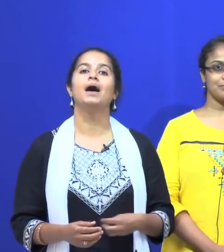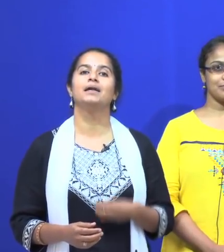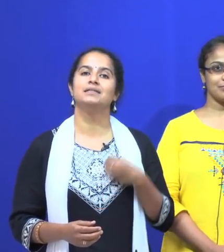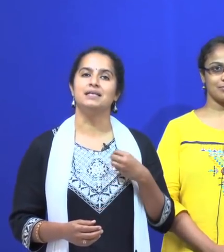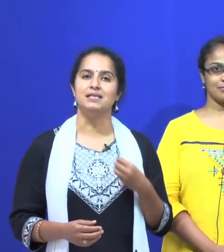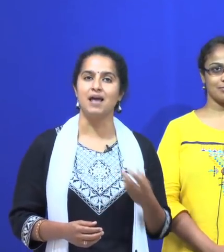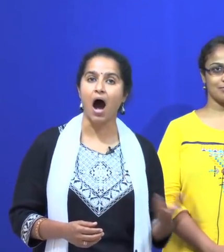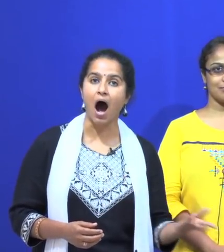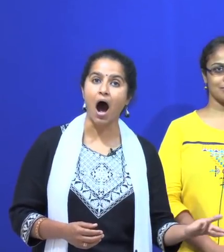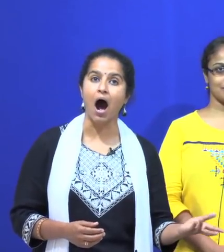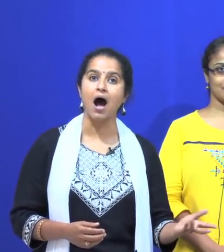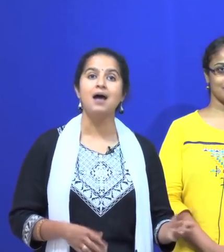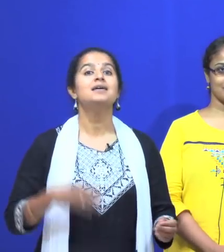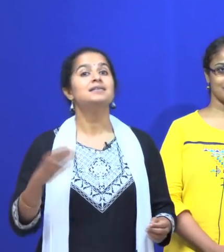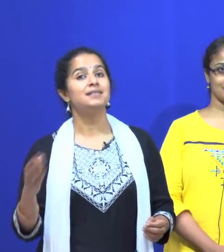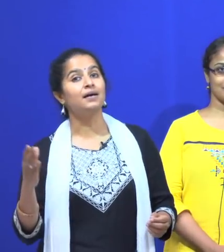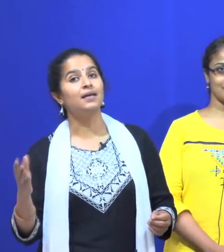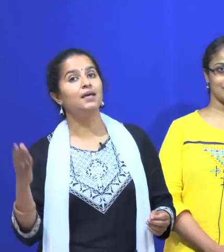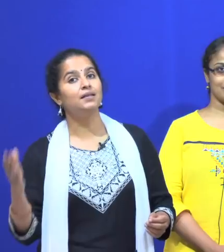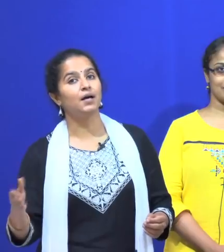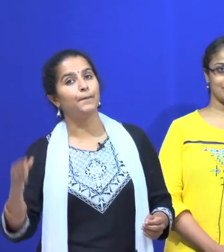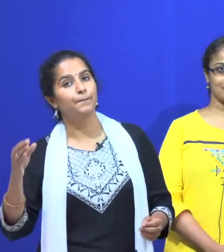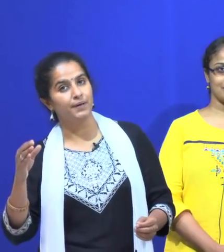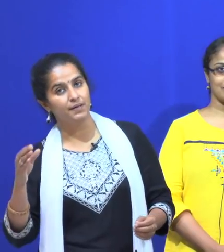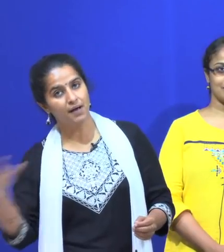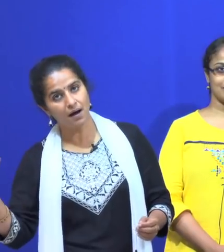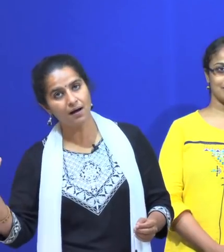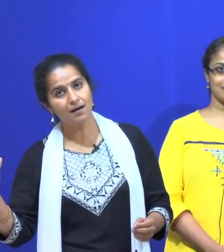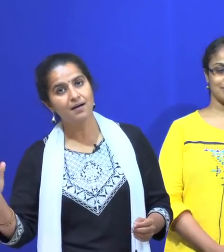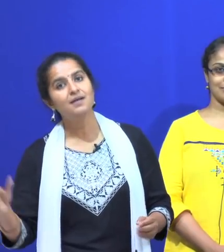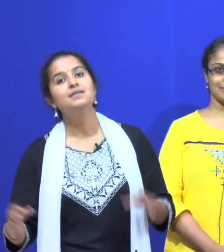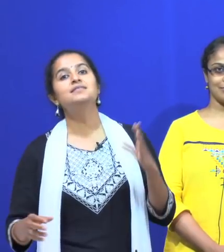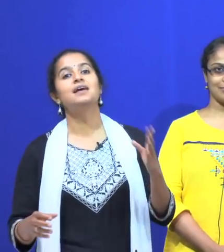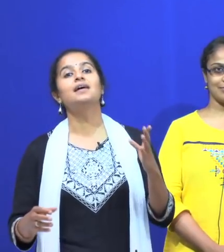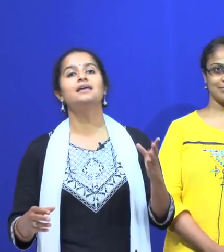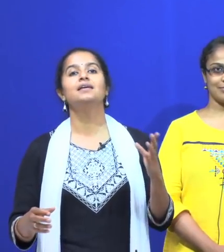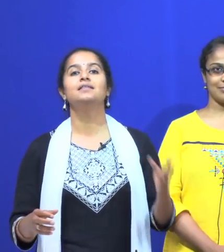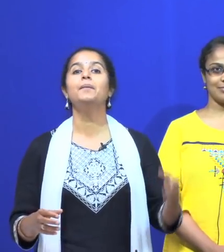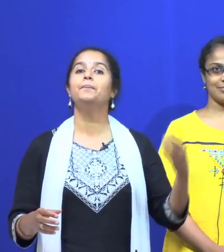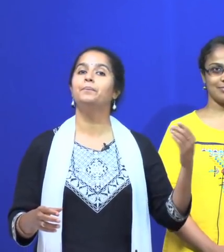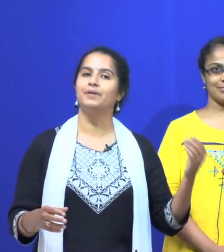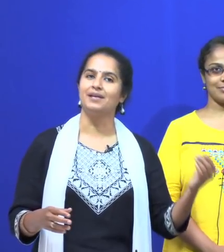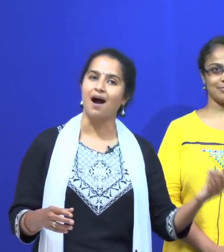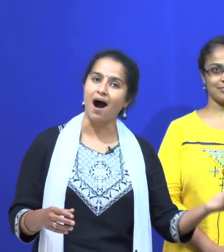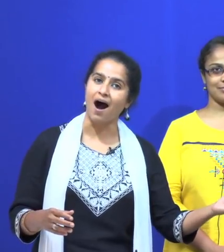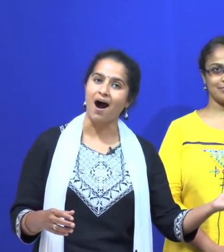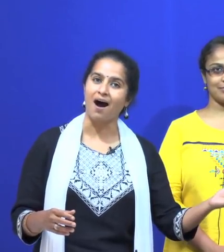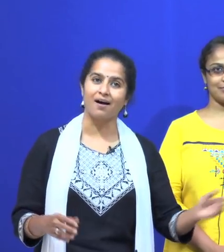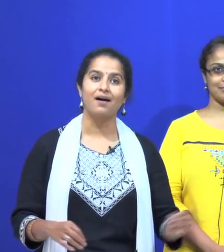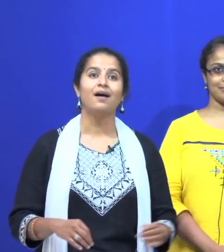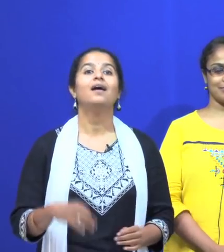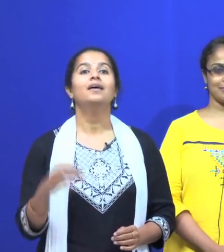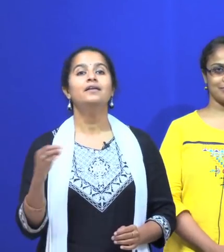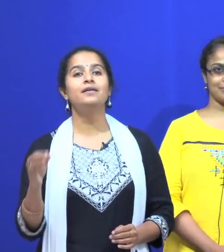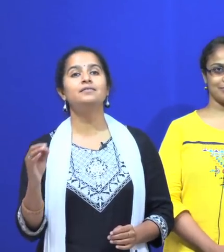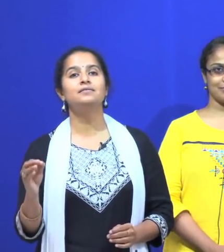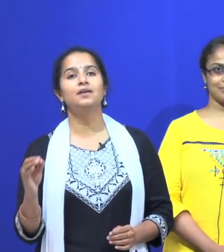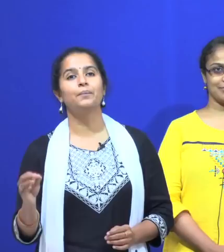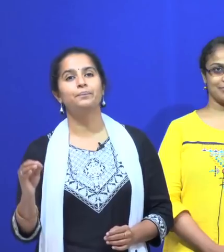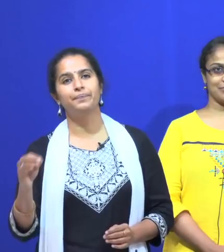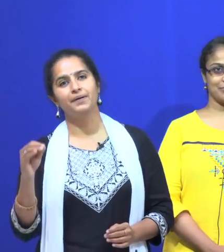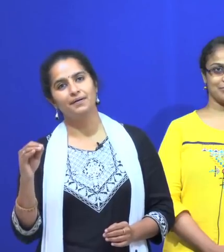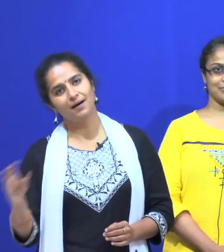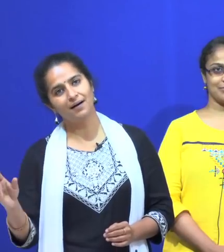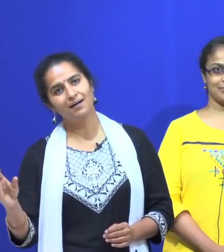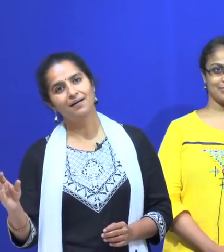Aham Bharatiya. Sangeeta Priya. Sangeeta Priya.